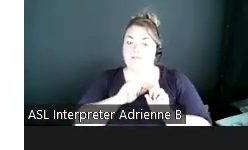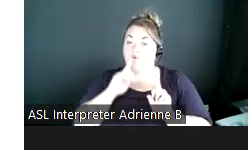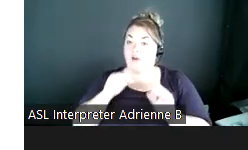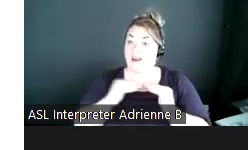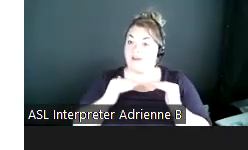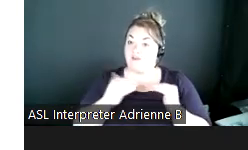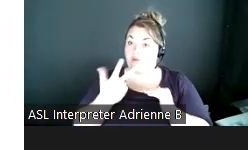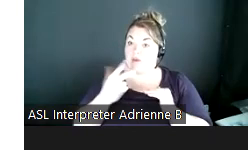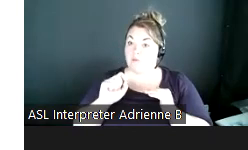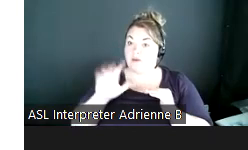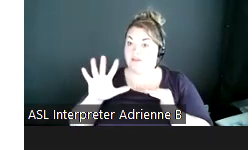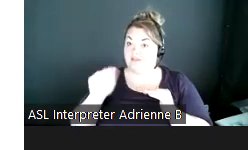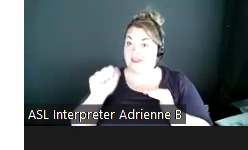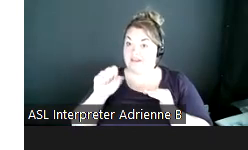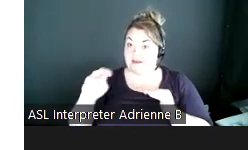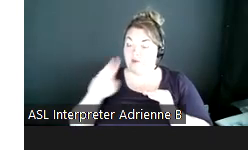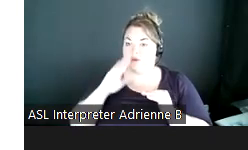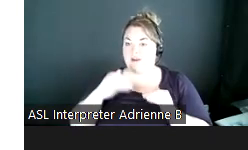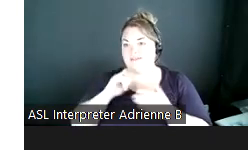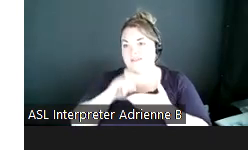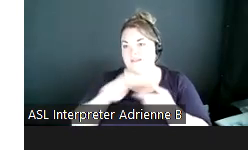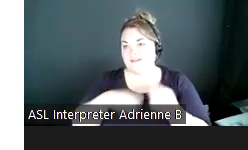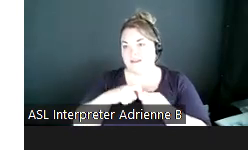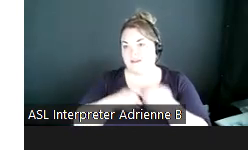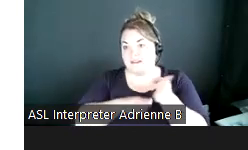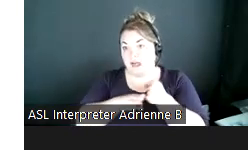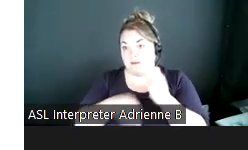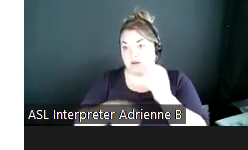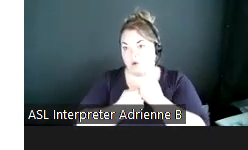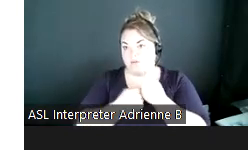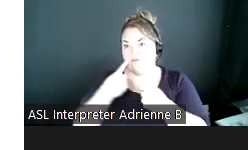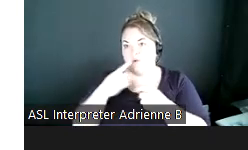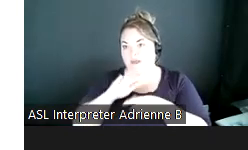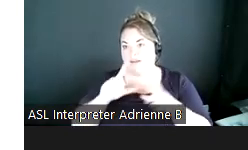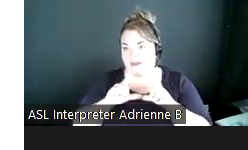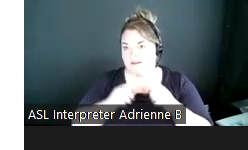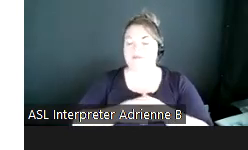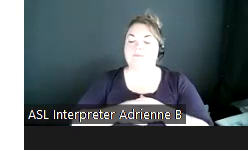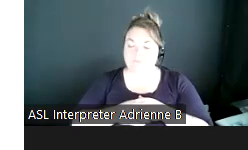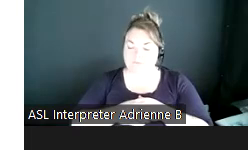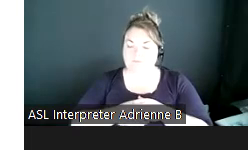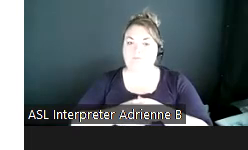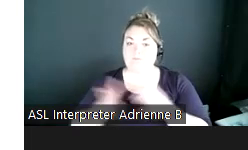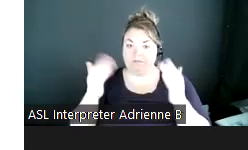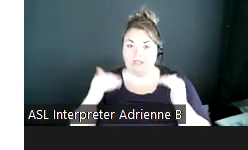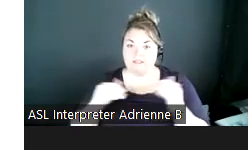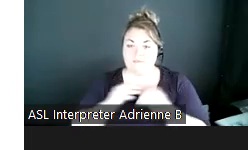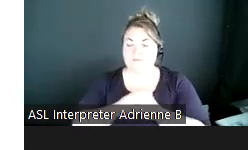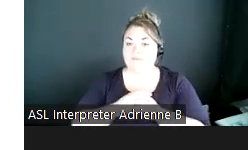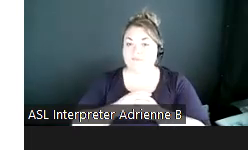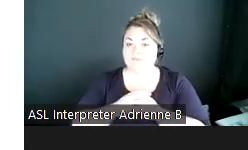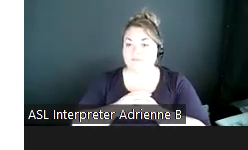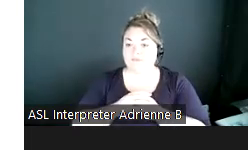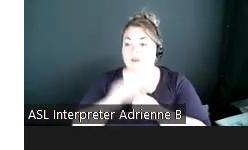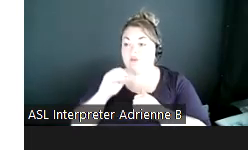3.5 of ASAM would have that specific sub-endorsement on their license. Next slide.